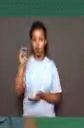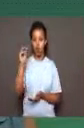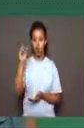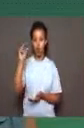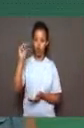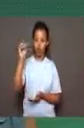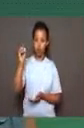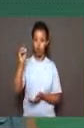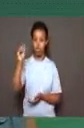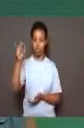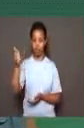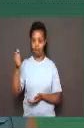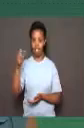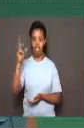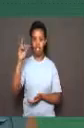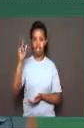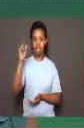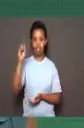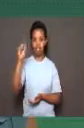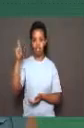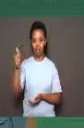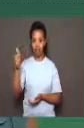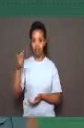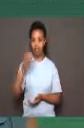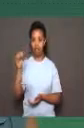monosaccharides, disaccharides, and